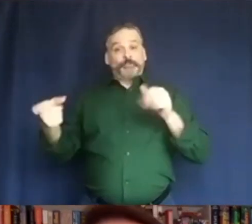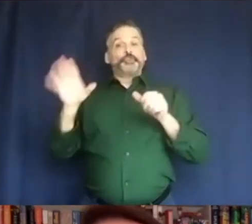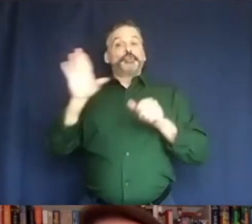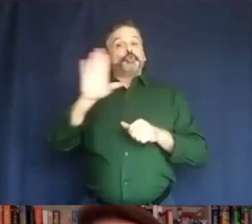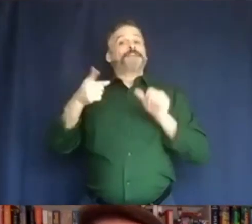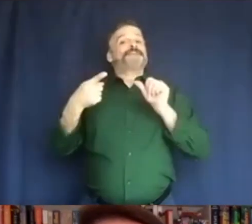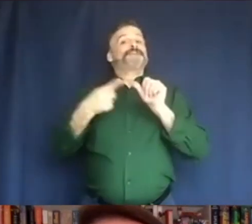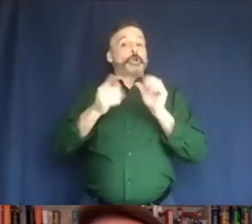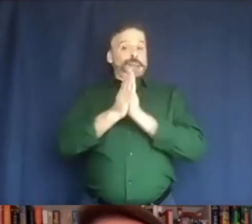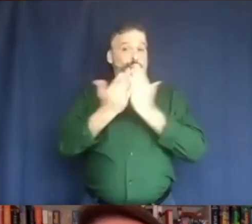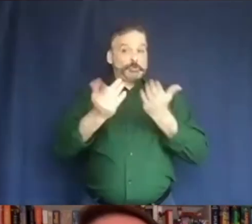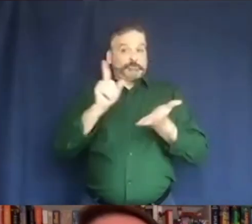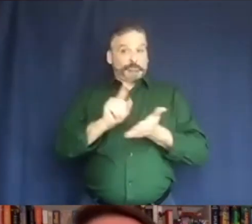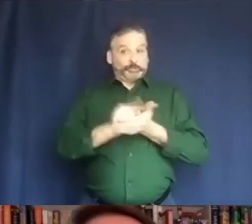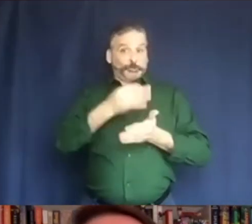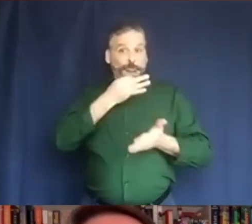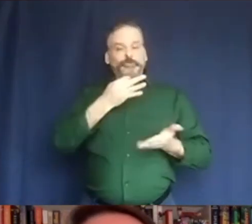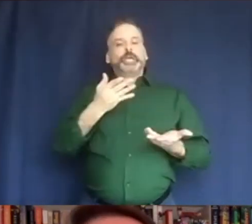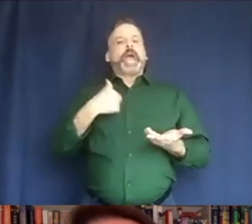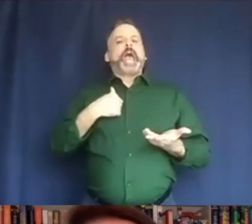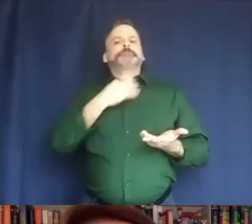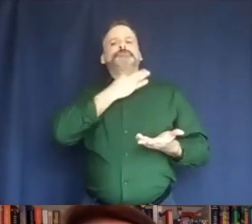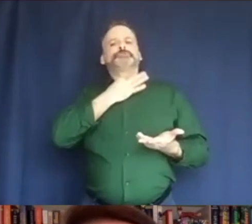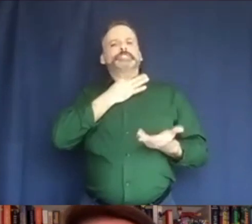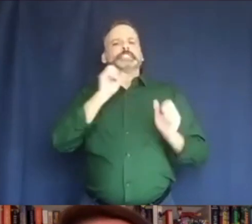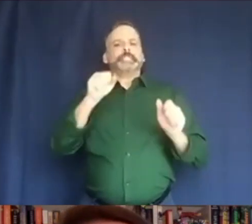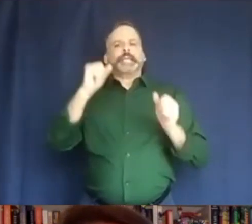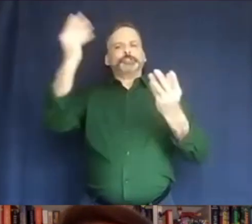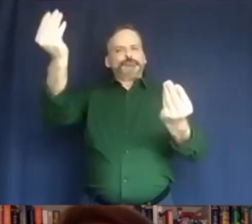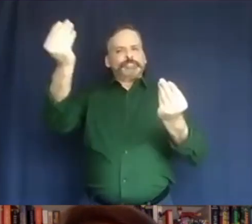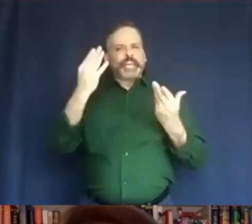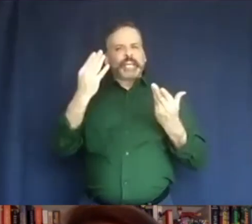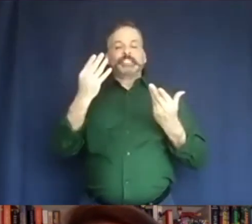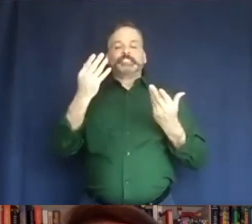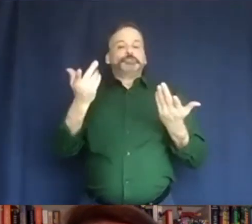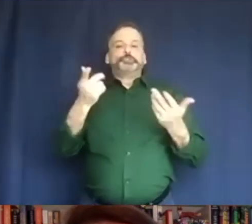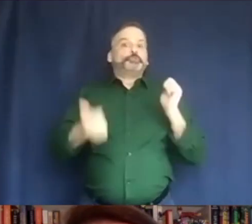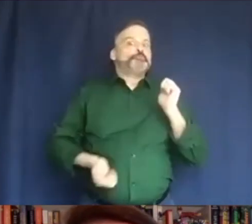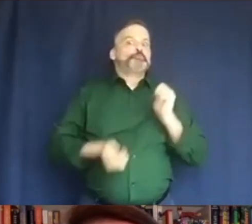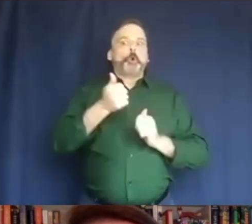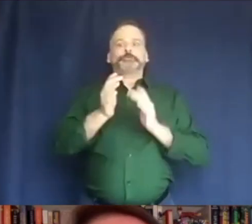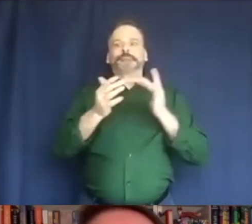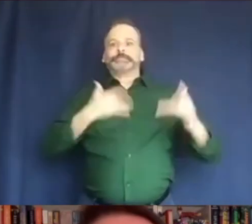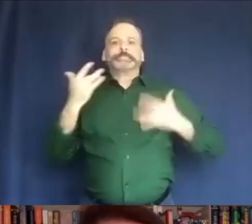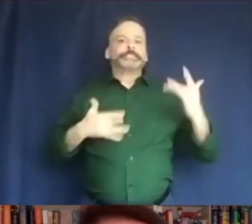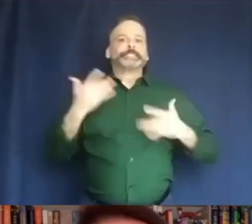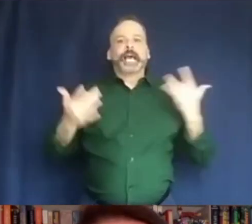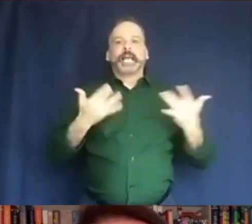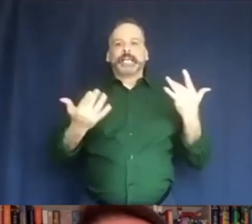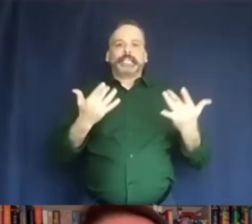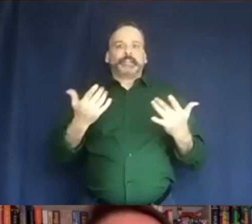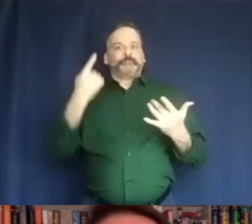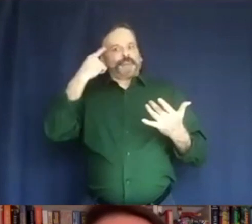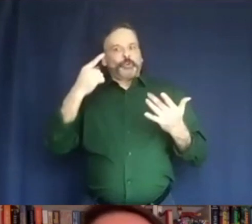And I was wondering if you could tell us what are the things that you're most excited about when your debut novel